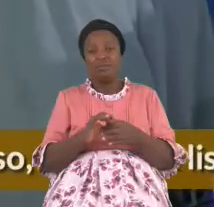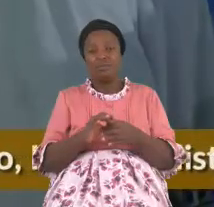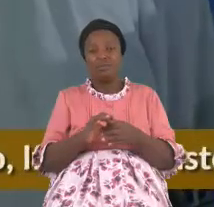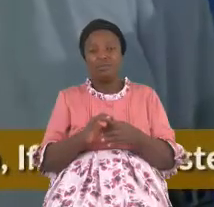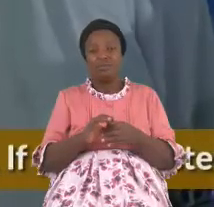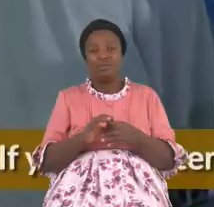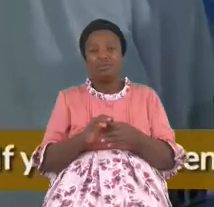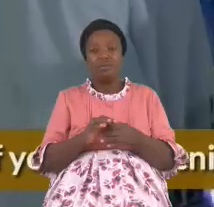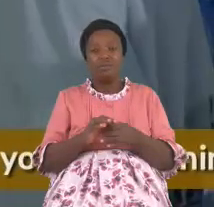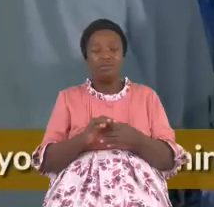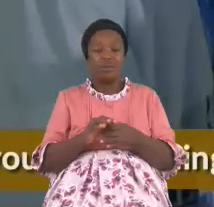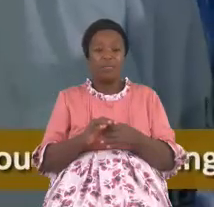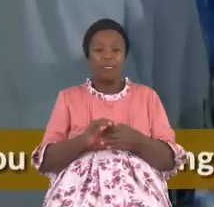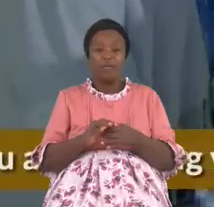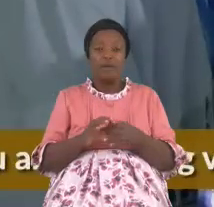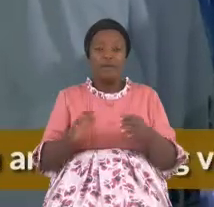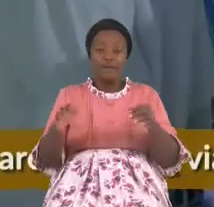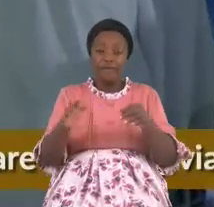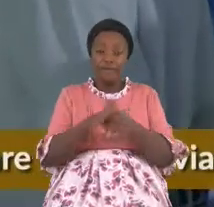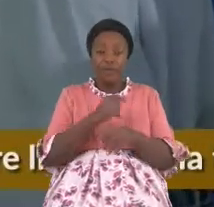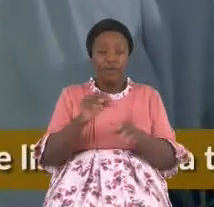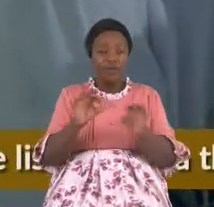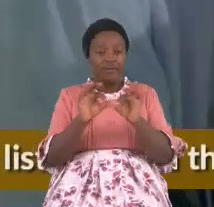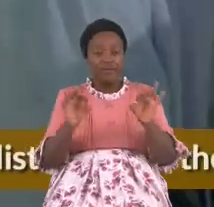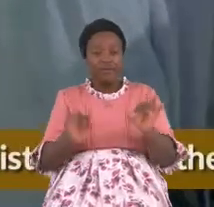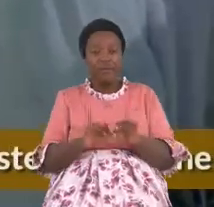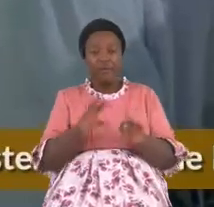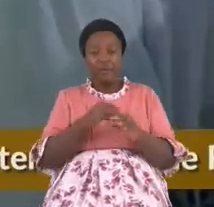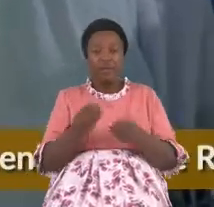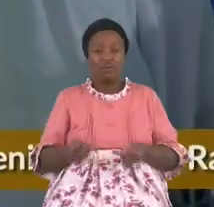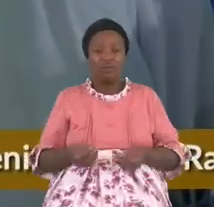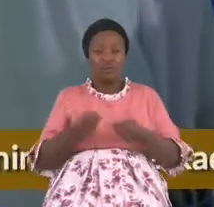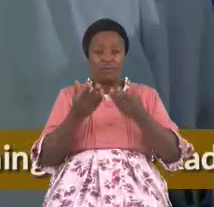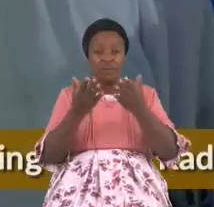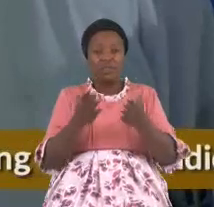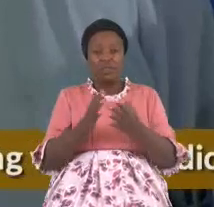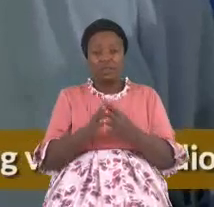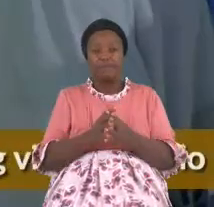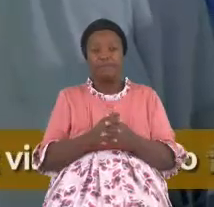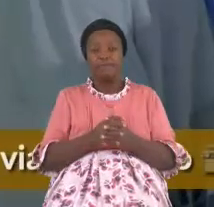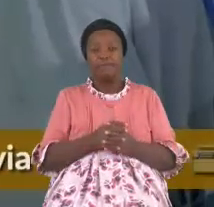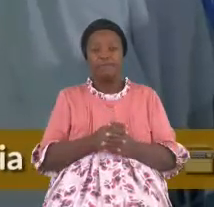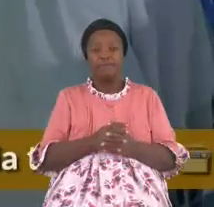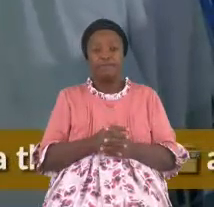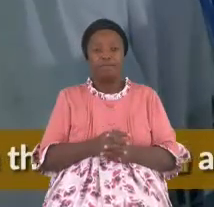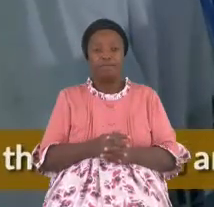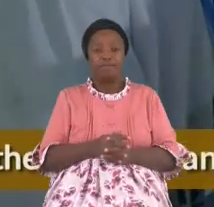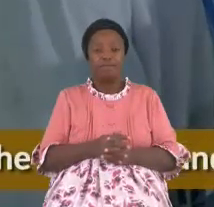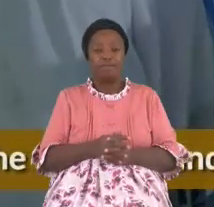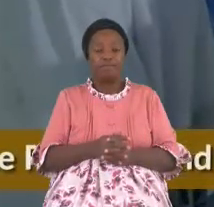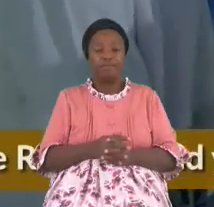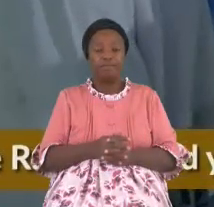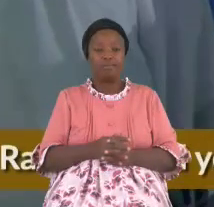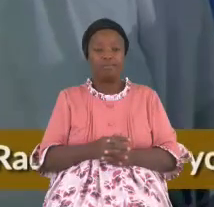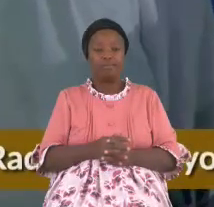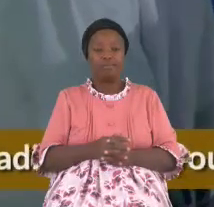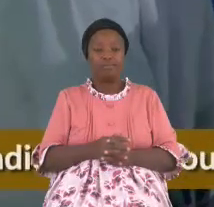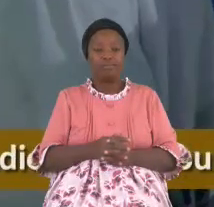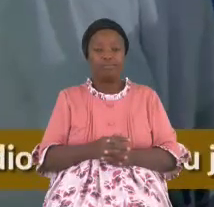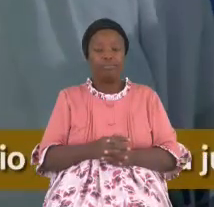Fill the form and submit. Counselors, if you are true, can I see you raise up your hand? Wave your hand at